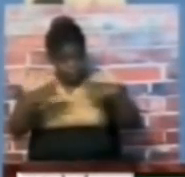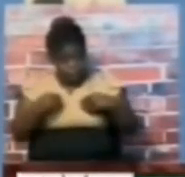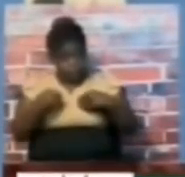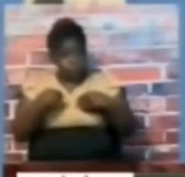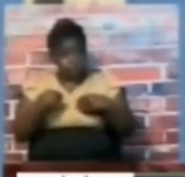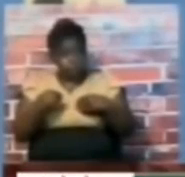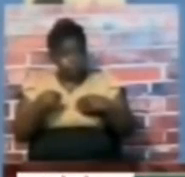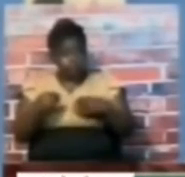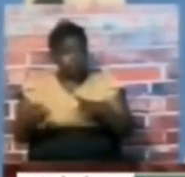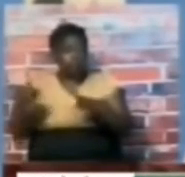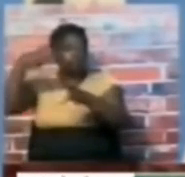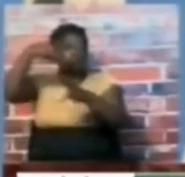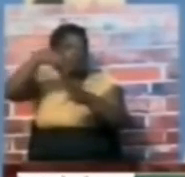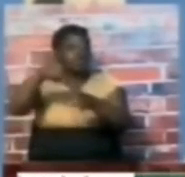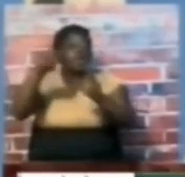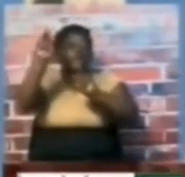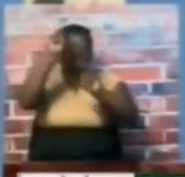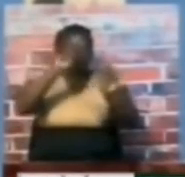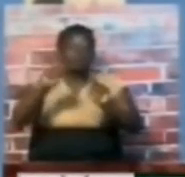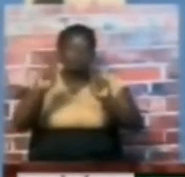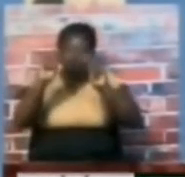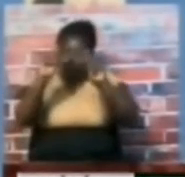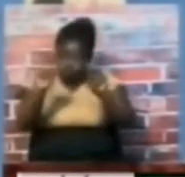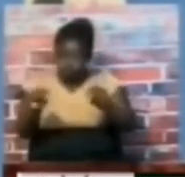passengers. They can continue carrying cargo.